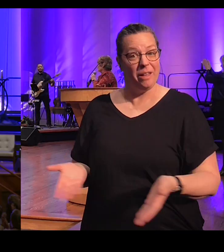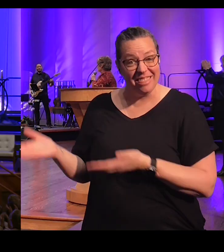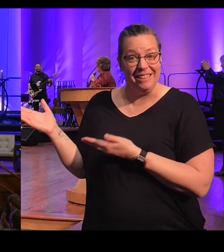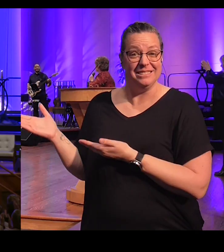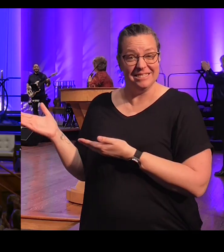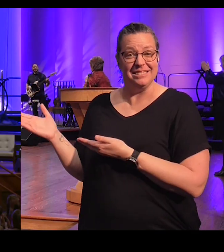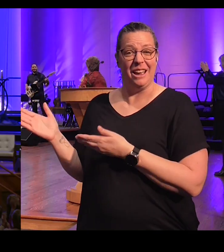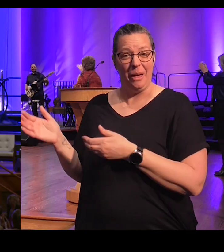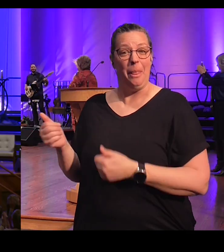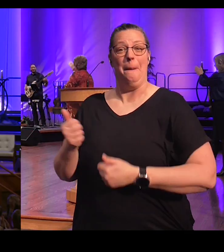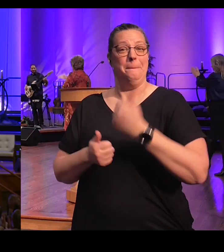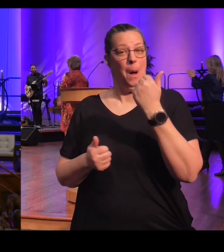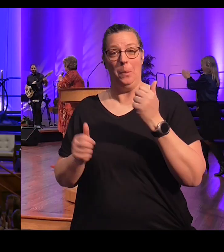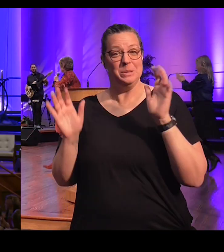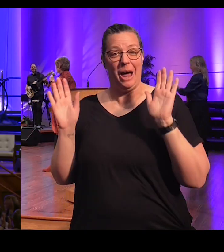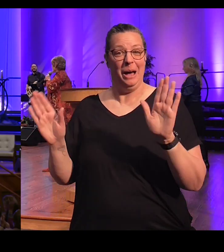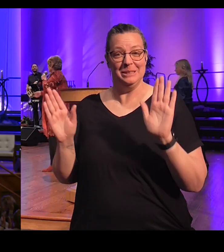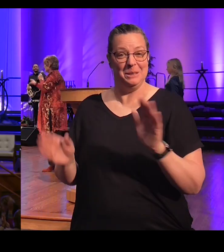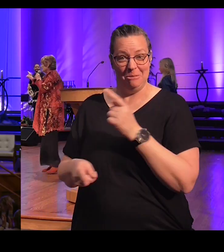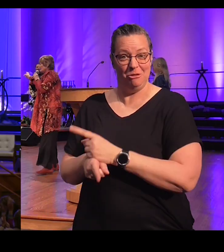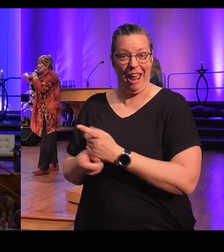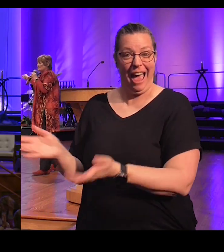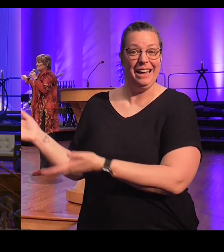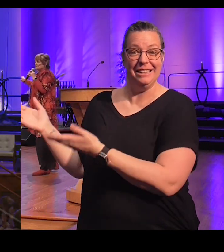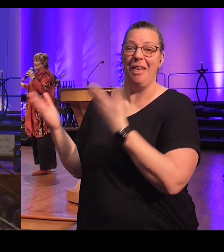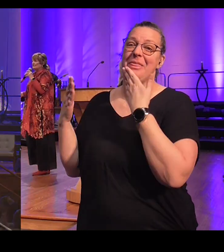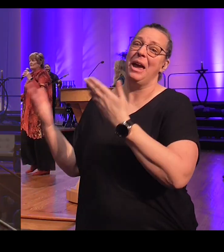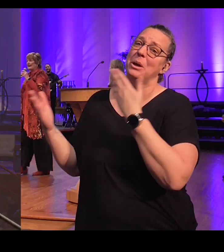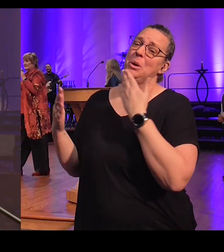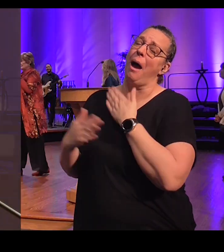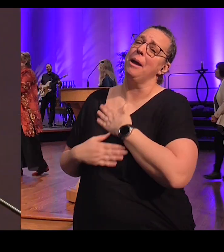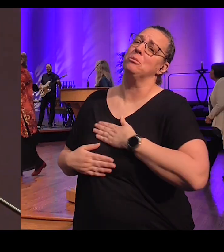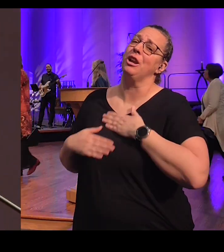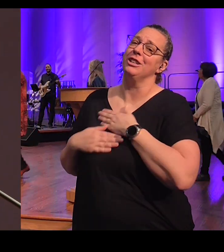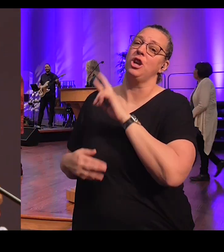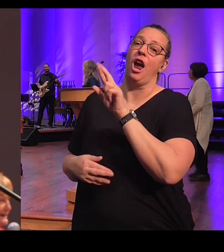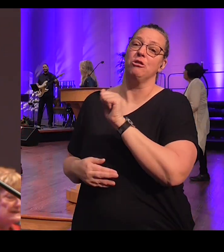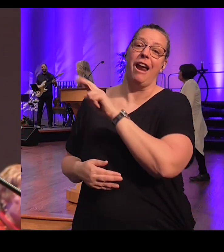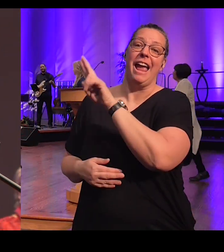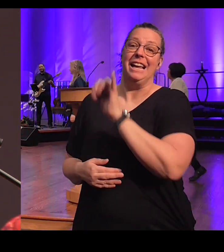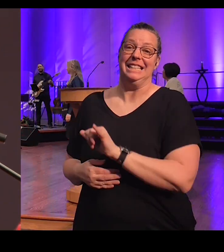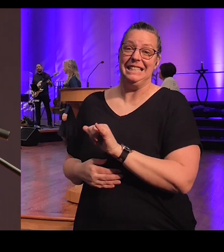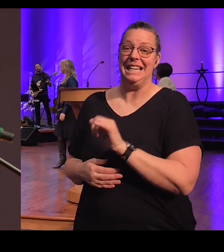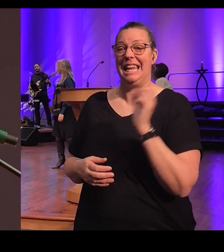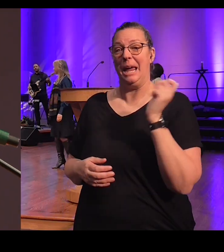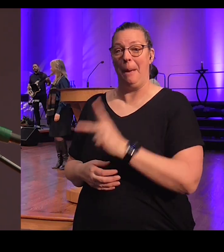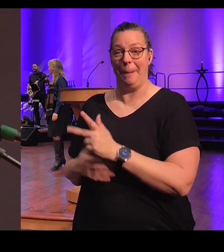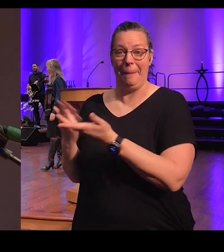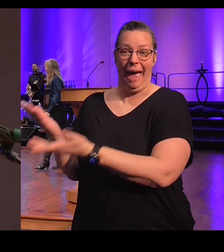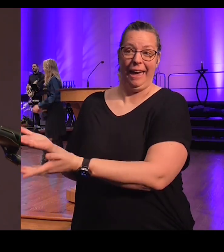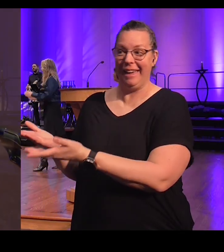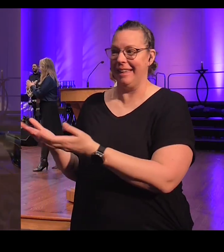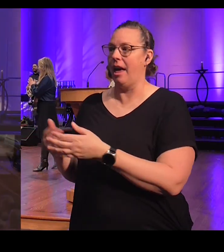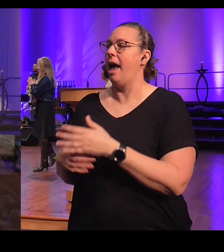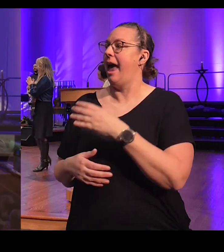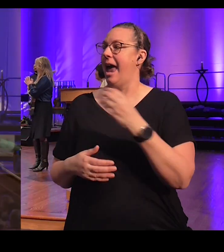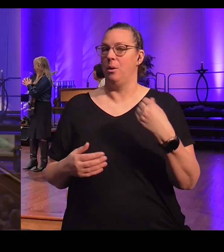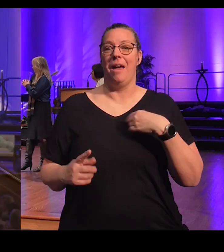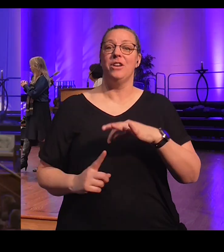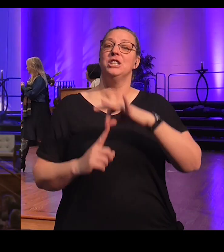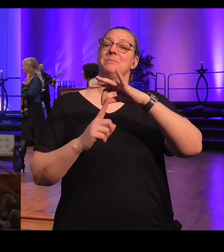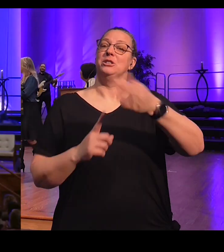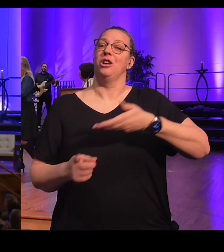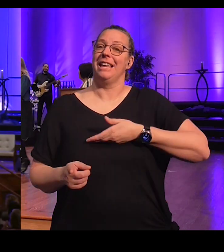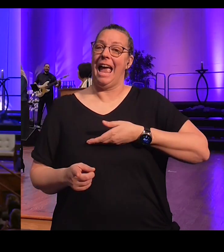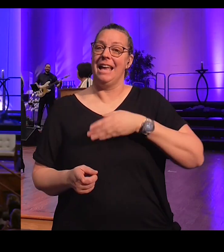we have the most spectacular? Thank you. I appreciate Randy sharing his vocal gifts. And then we have our special